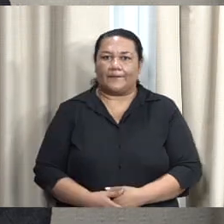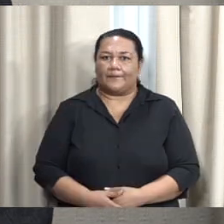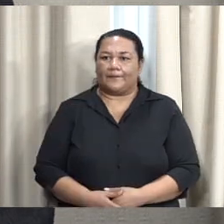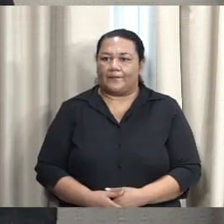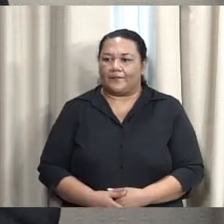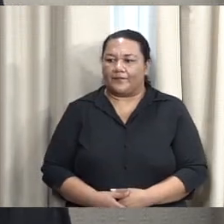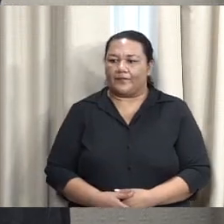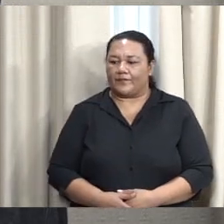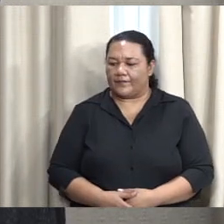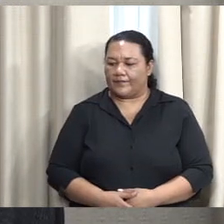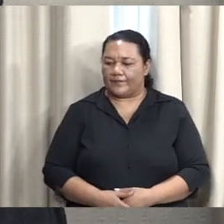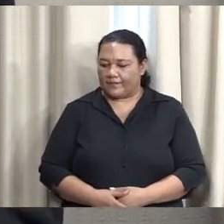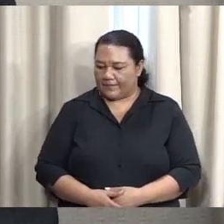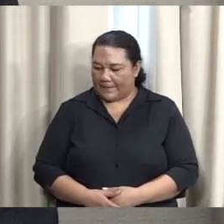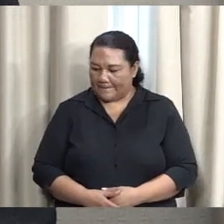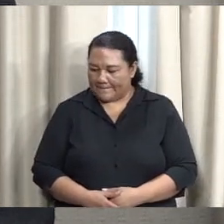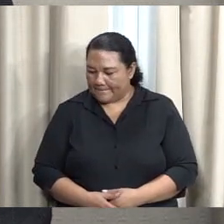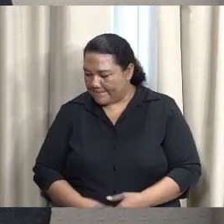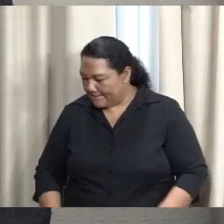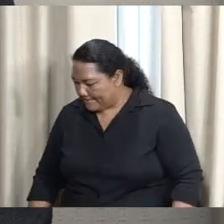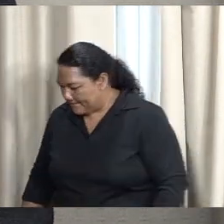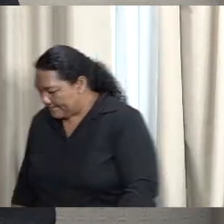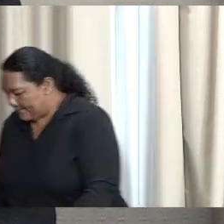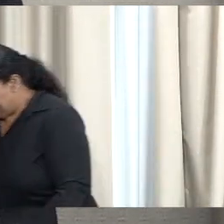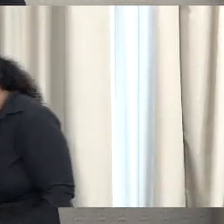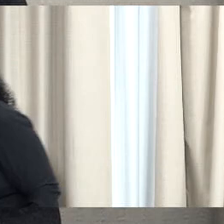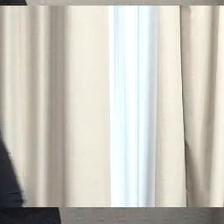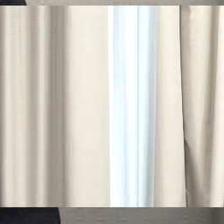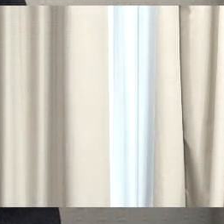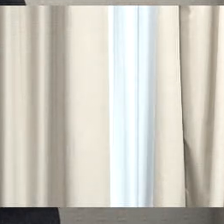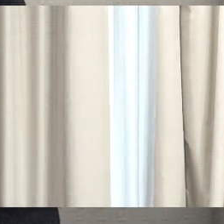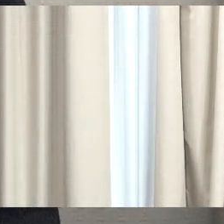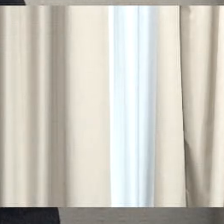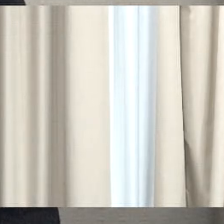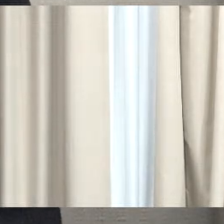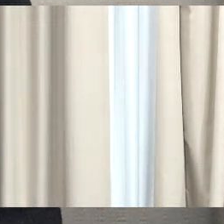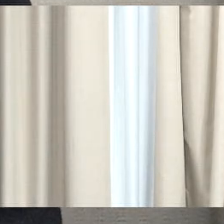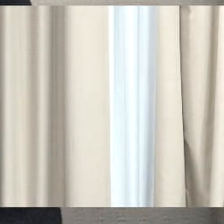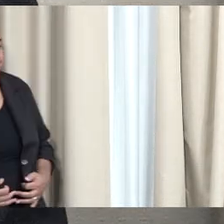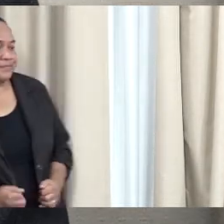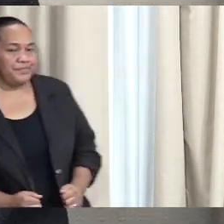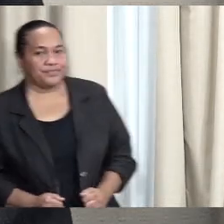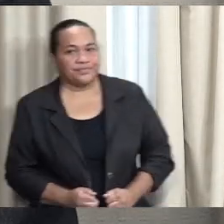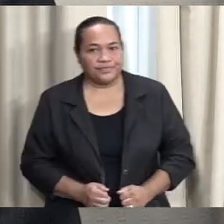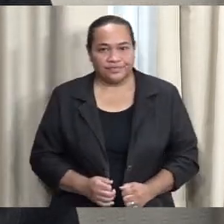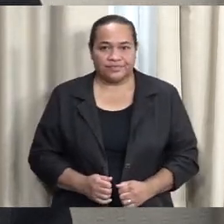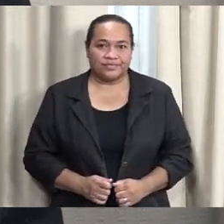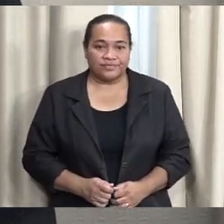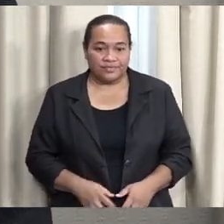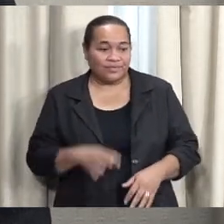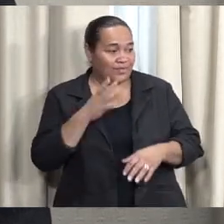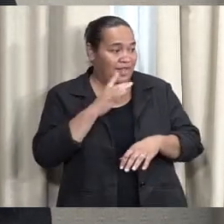Given the time of the year, the recent appointment of our coalition